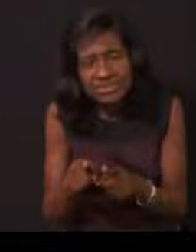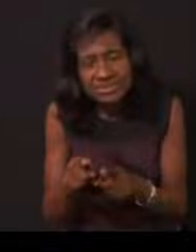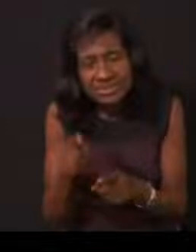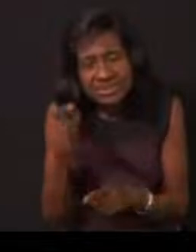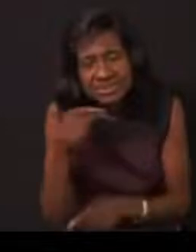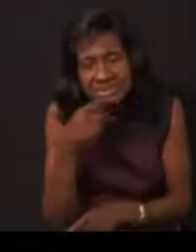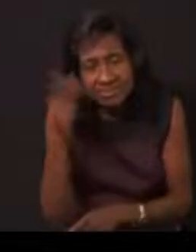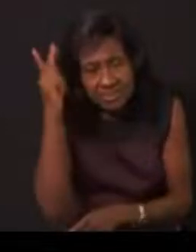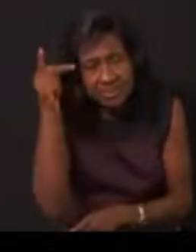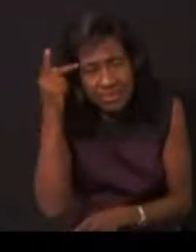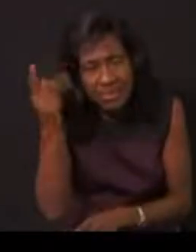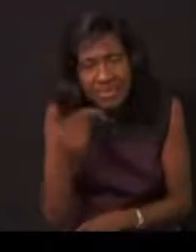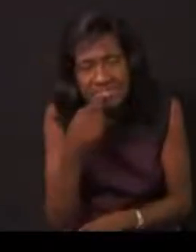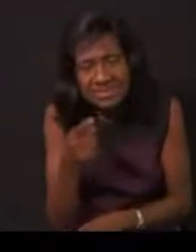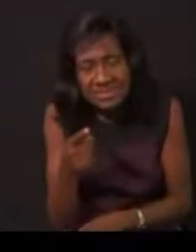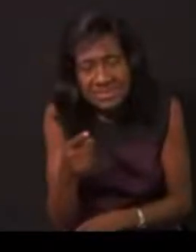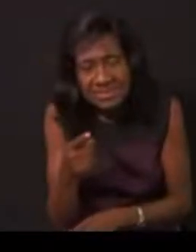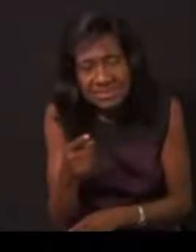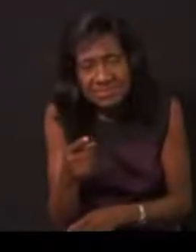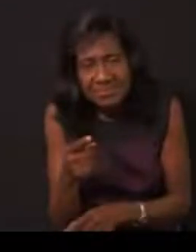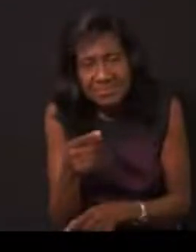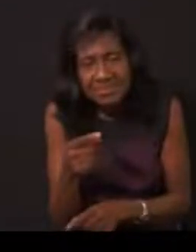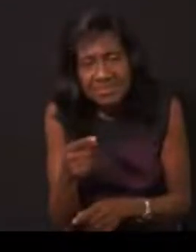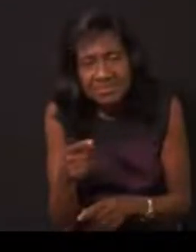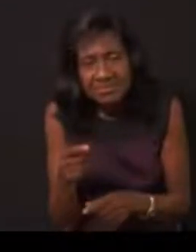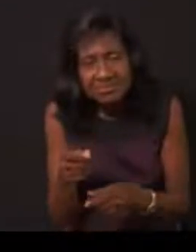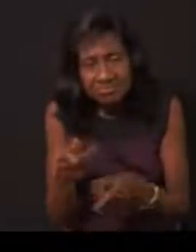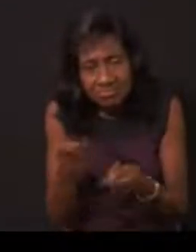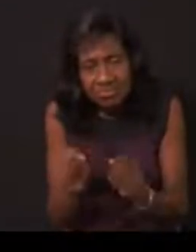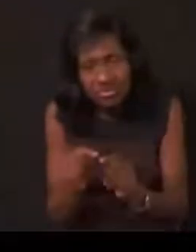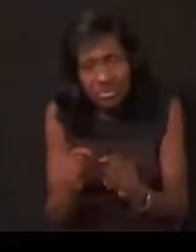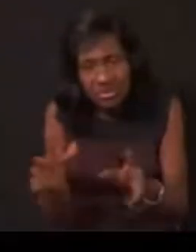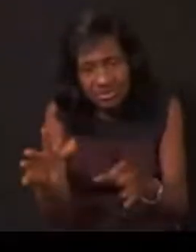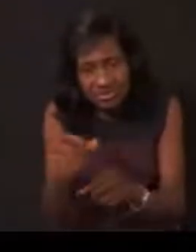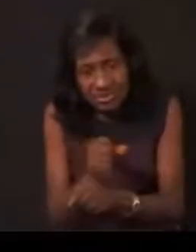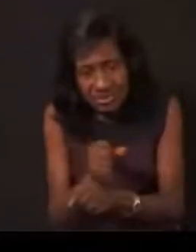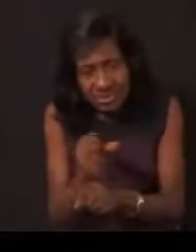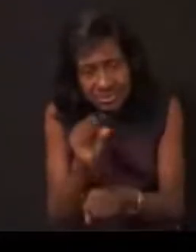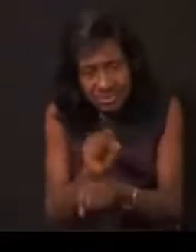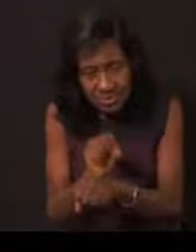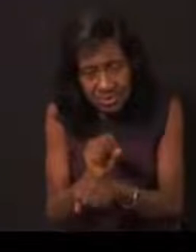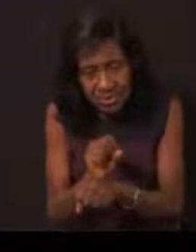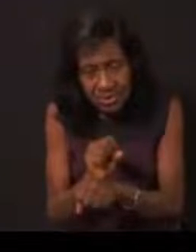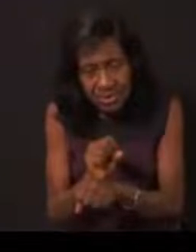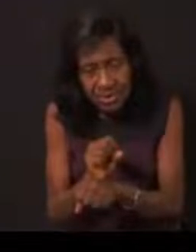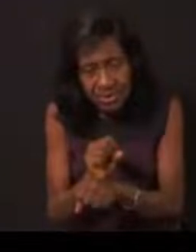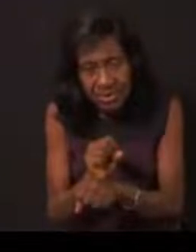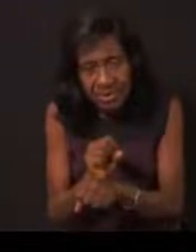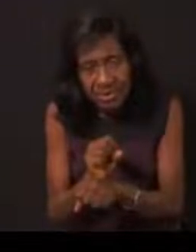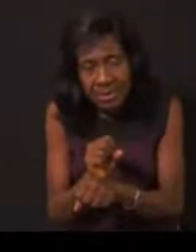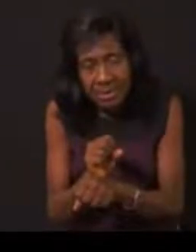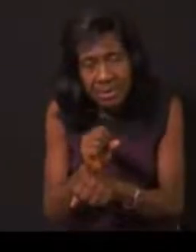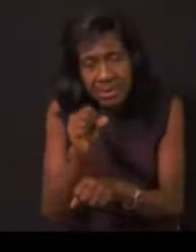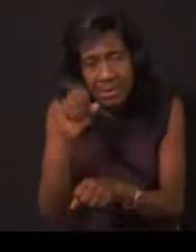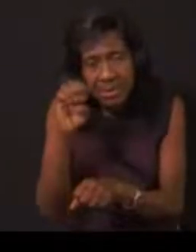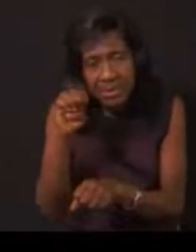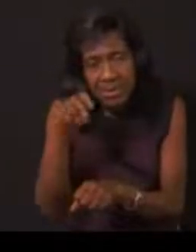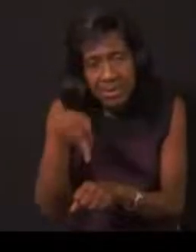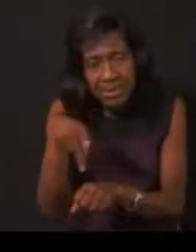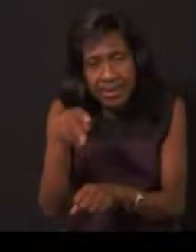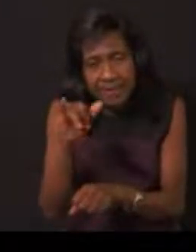at recruiting an epidemiologist to get them on board.